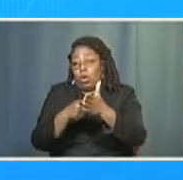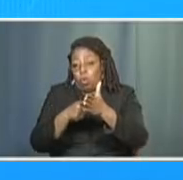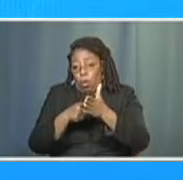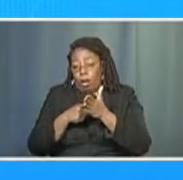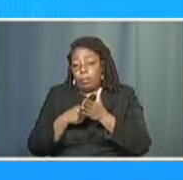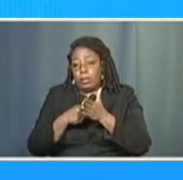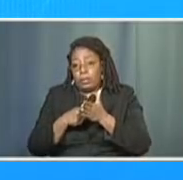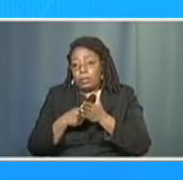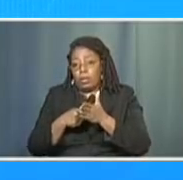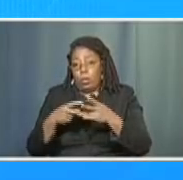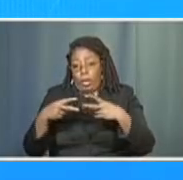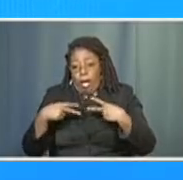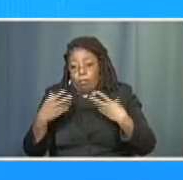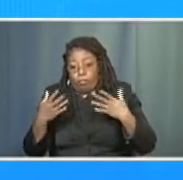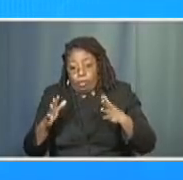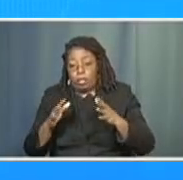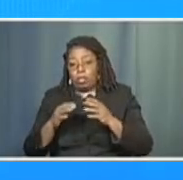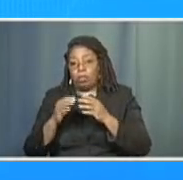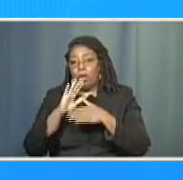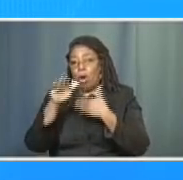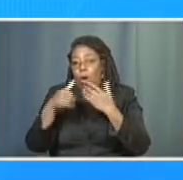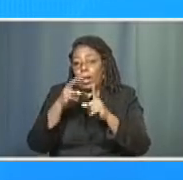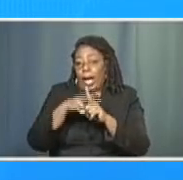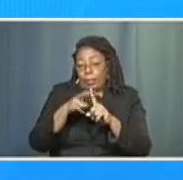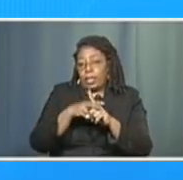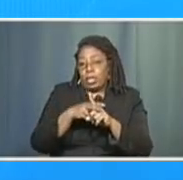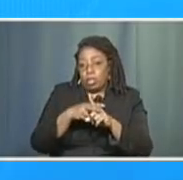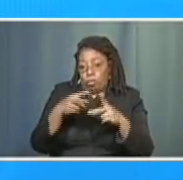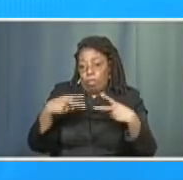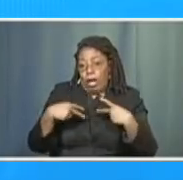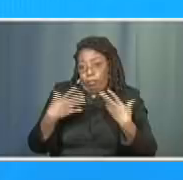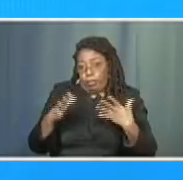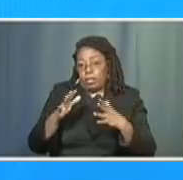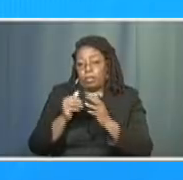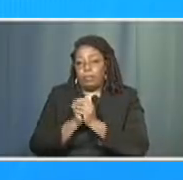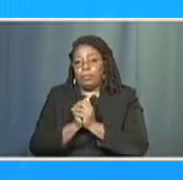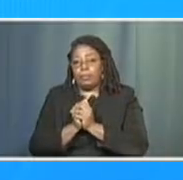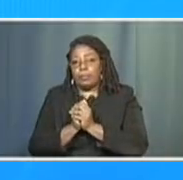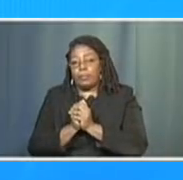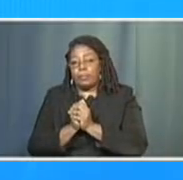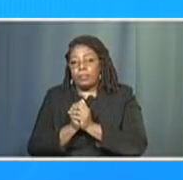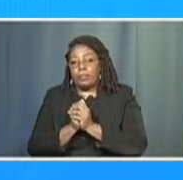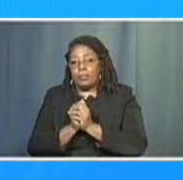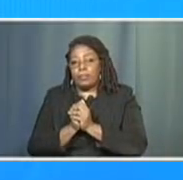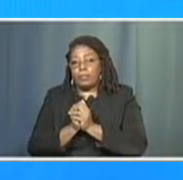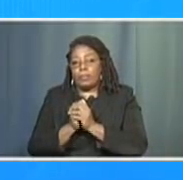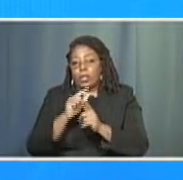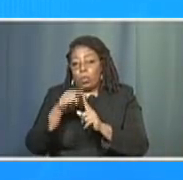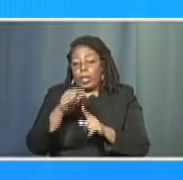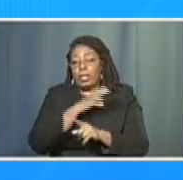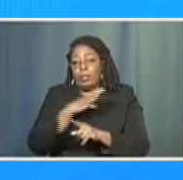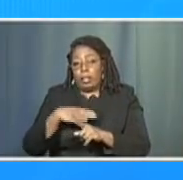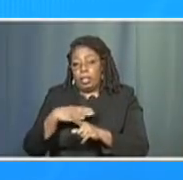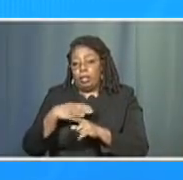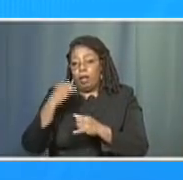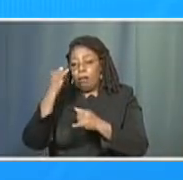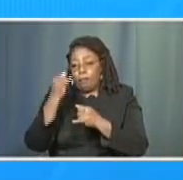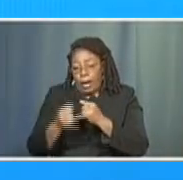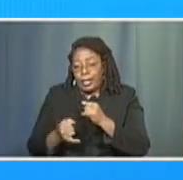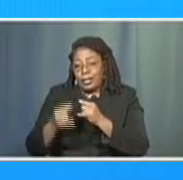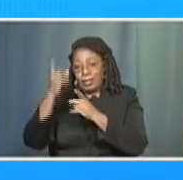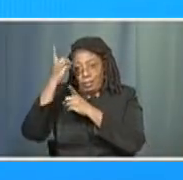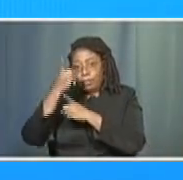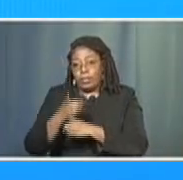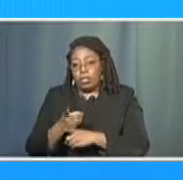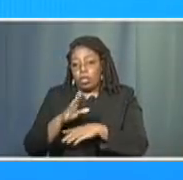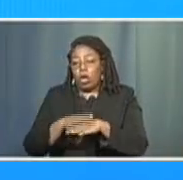in and all the applications have been received. So with that being said, when our committee makes the final